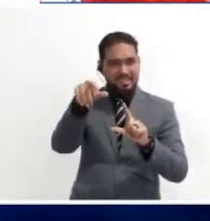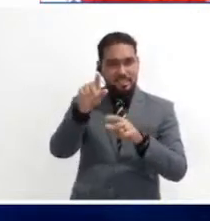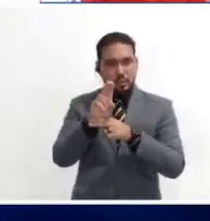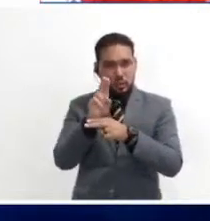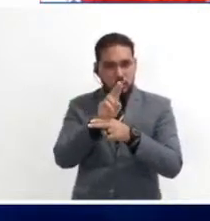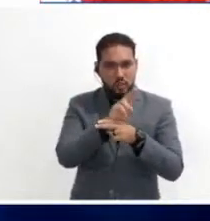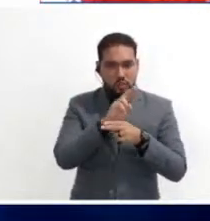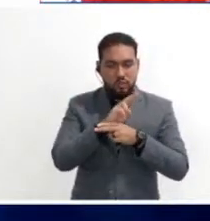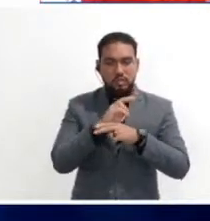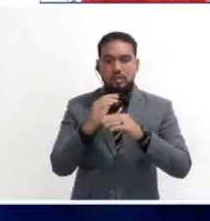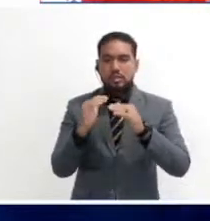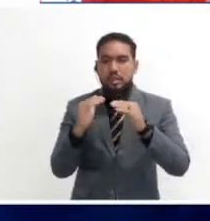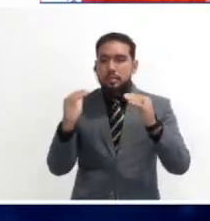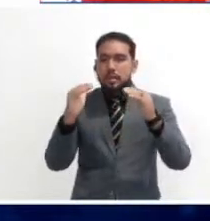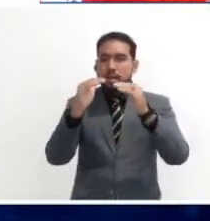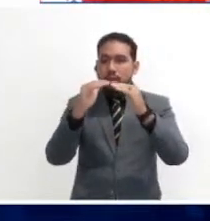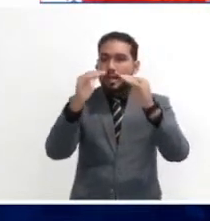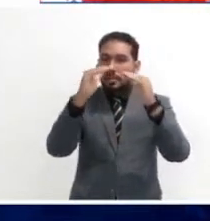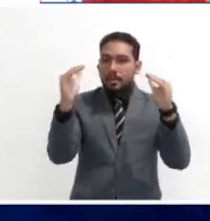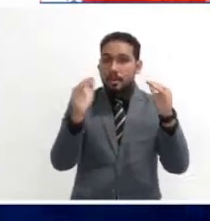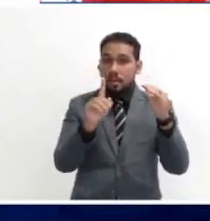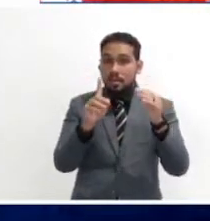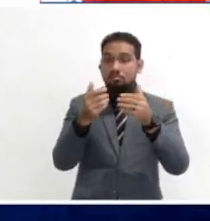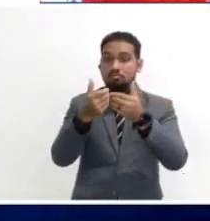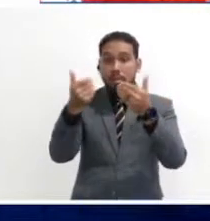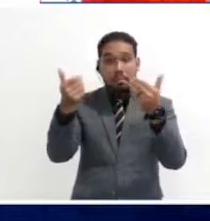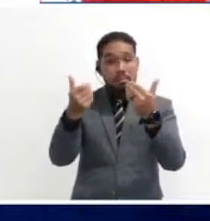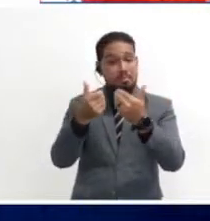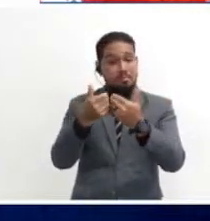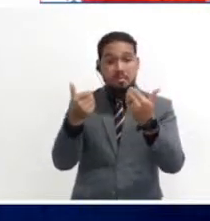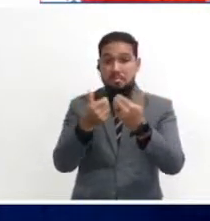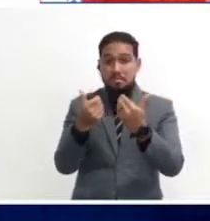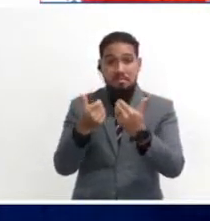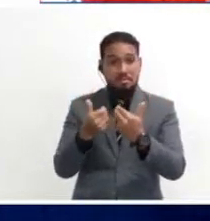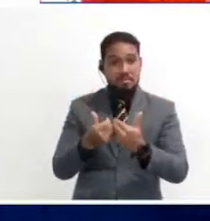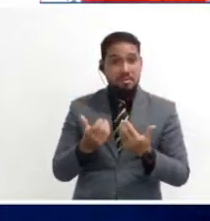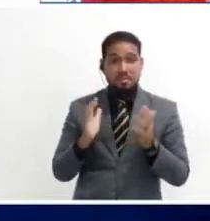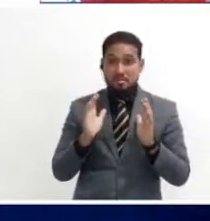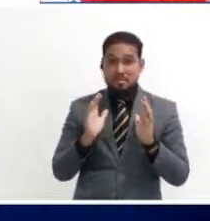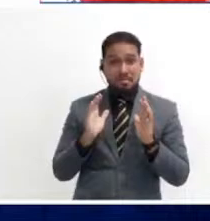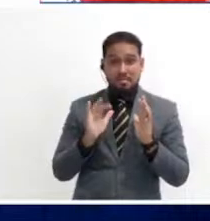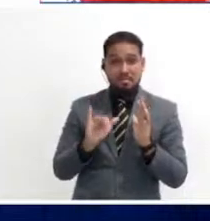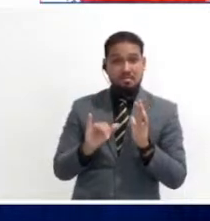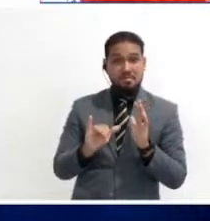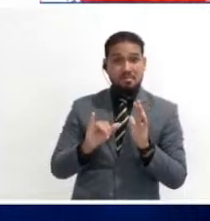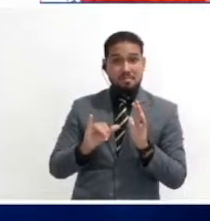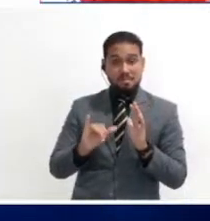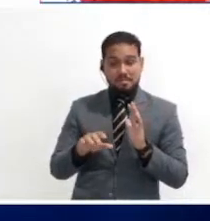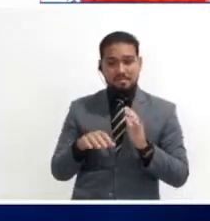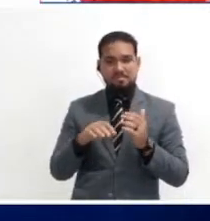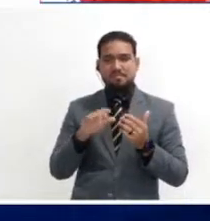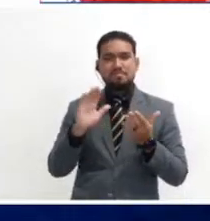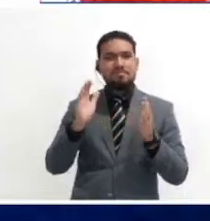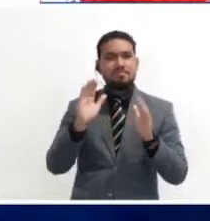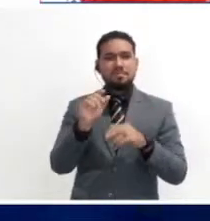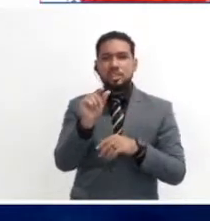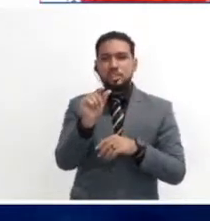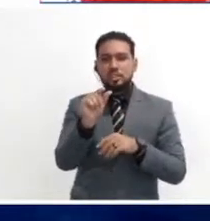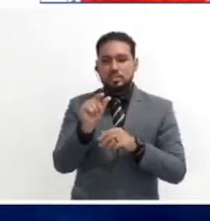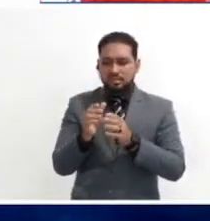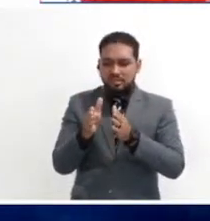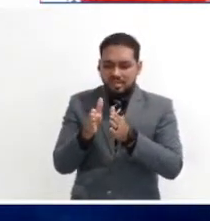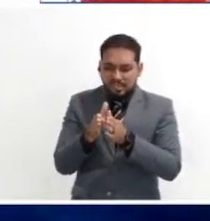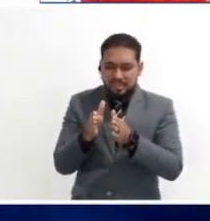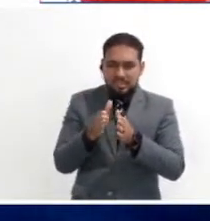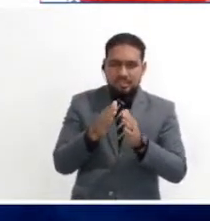slices of a substrate. So these layers are very complex. They can have large numbers of